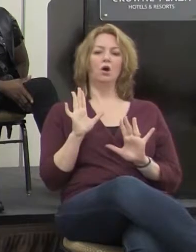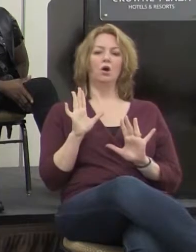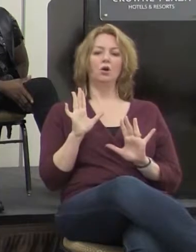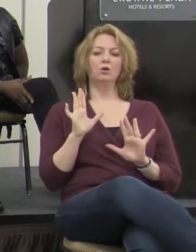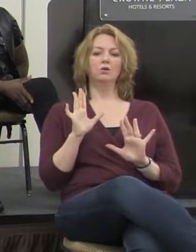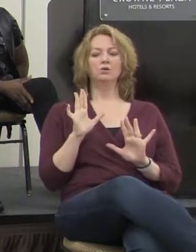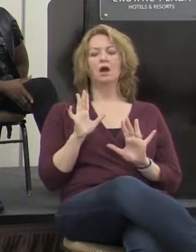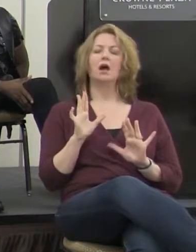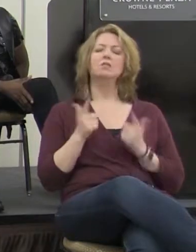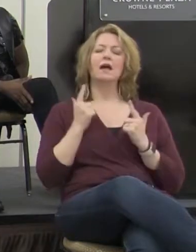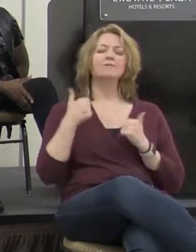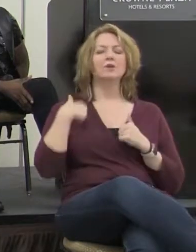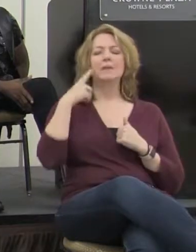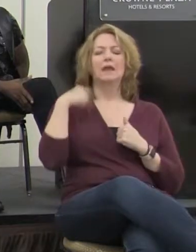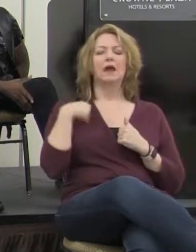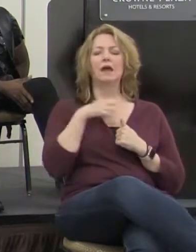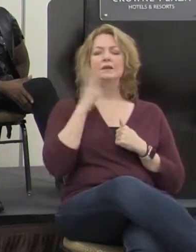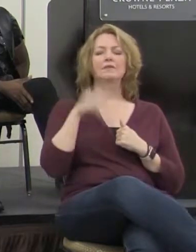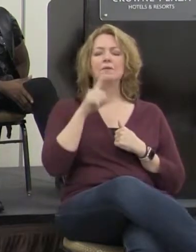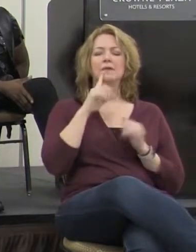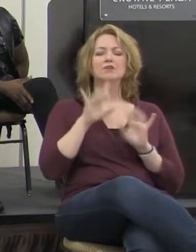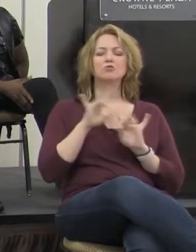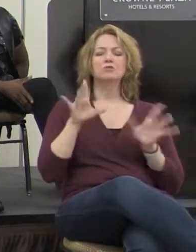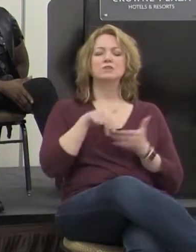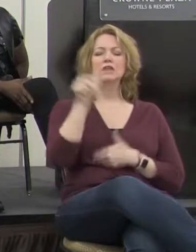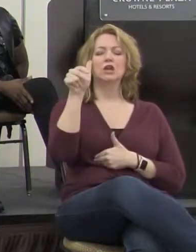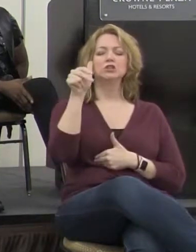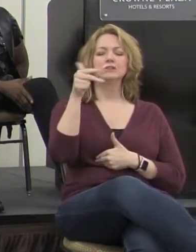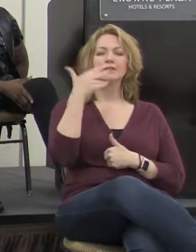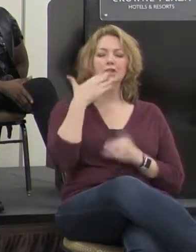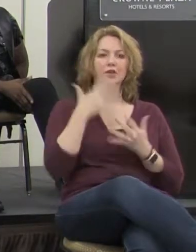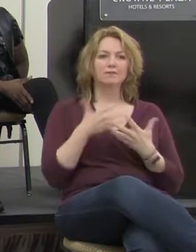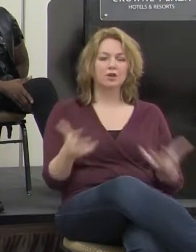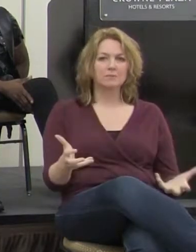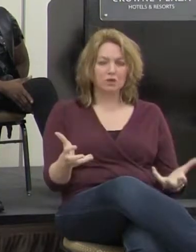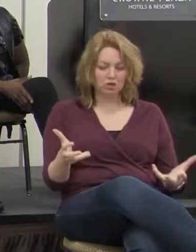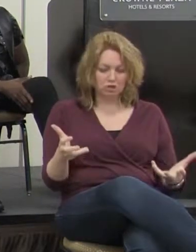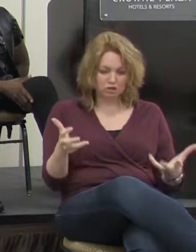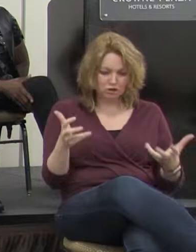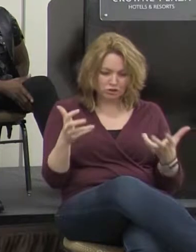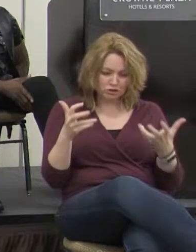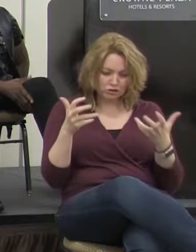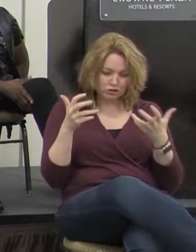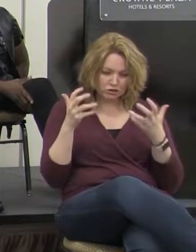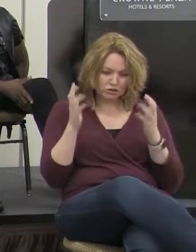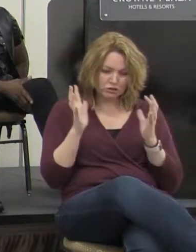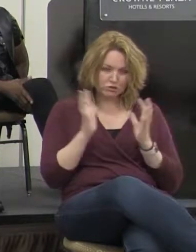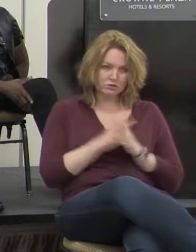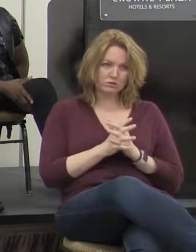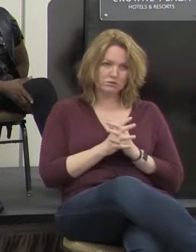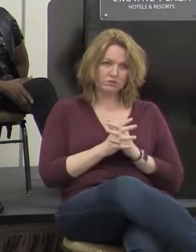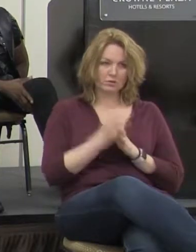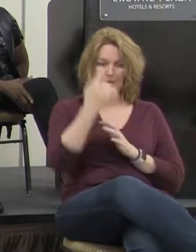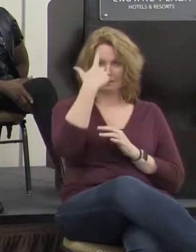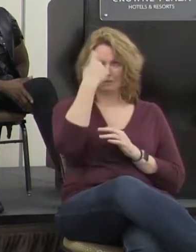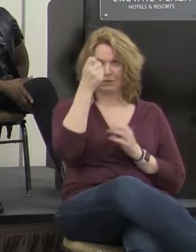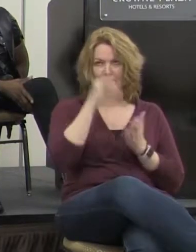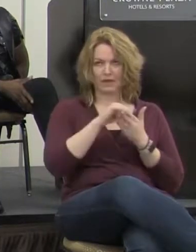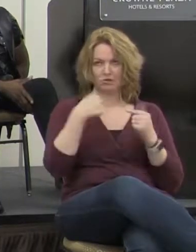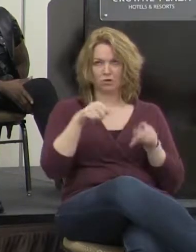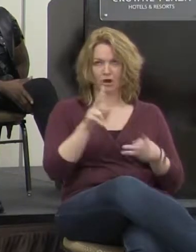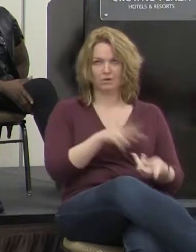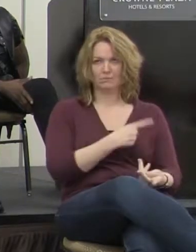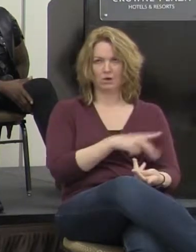you, life for me has never been no crystal stair. Thank you very much. Can you make us memorize that during